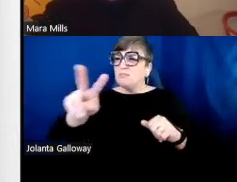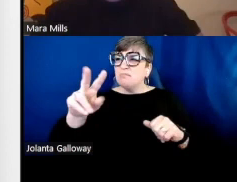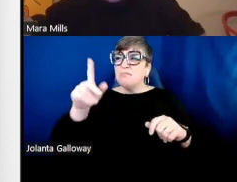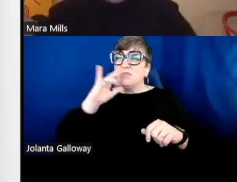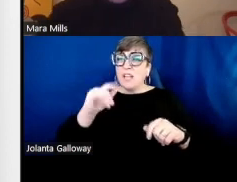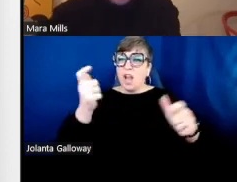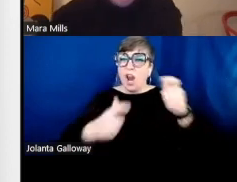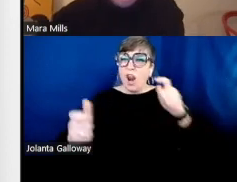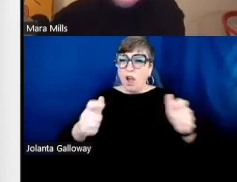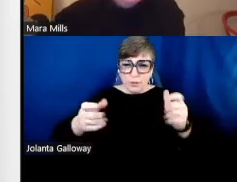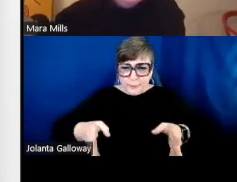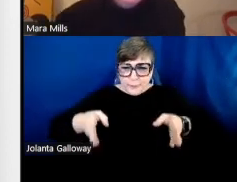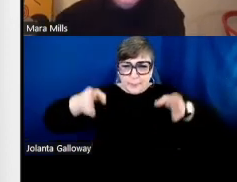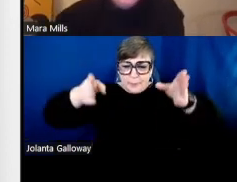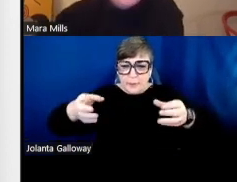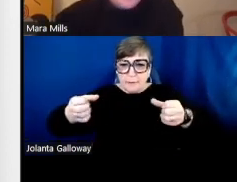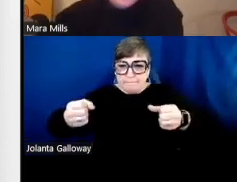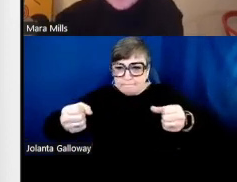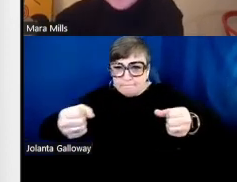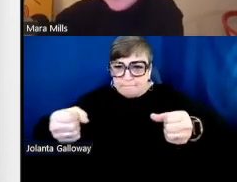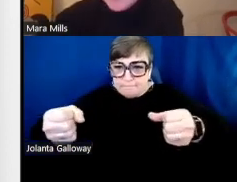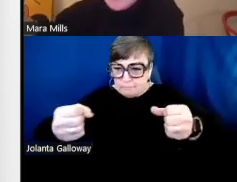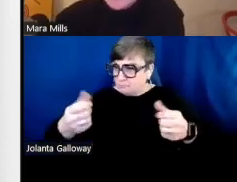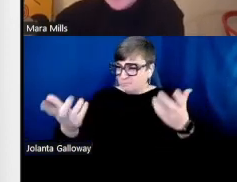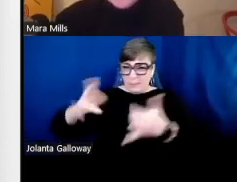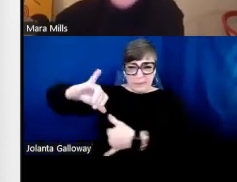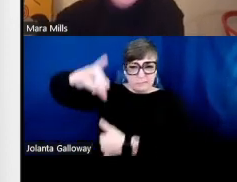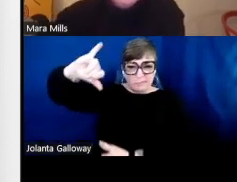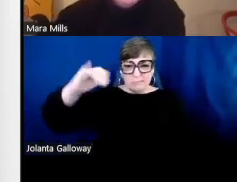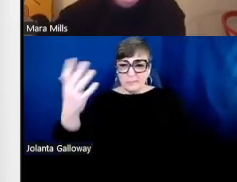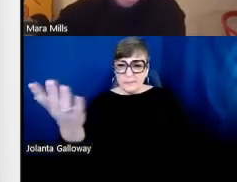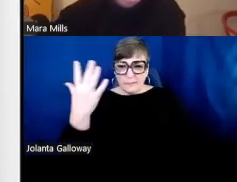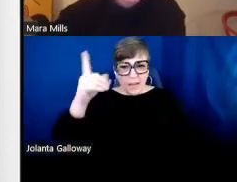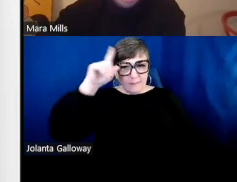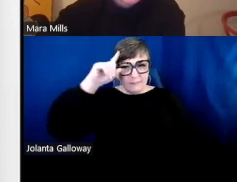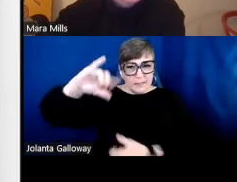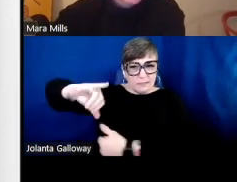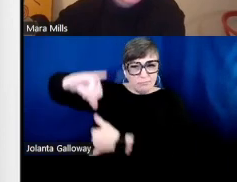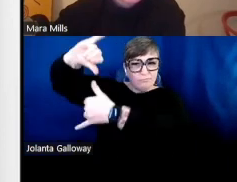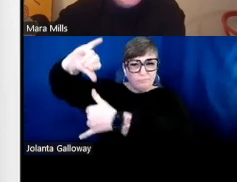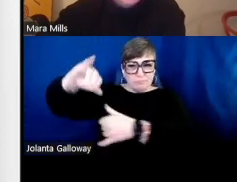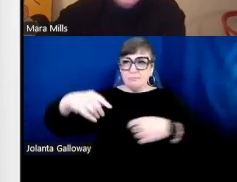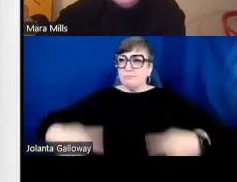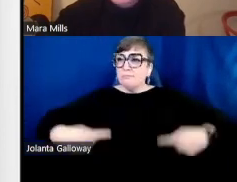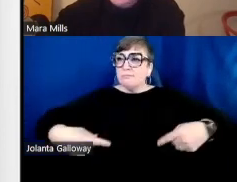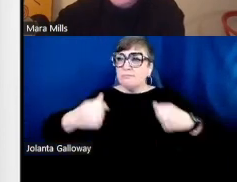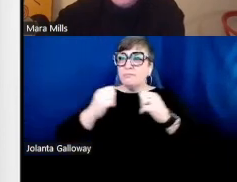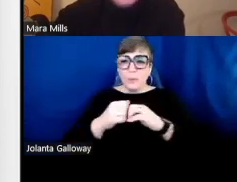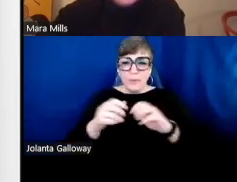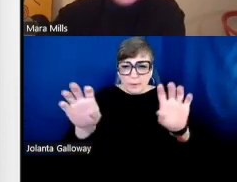edison it looks like a large maybe five foot tall black box on wheels with um radio kinds of knobs